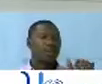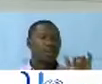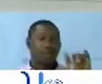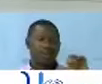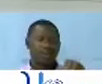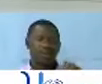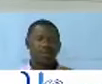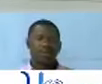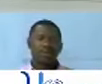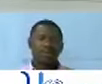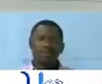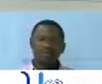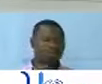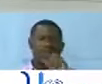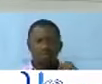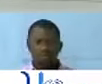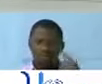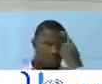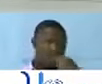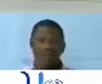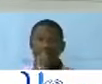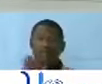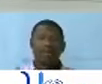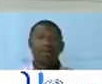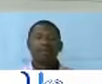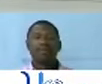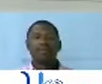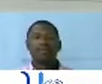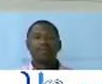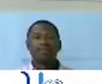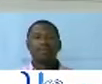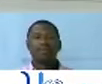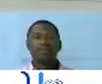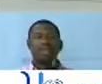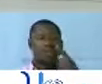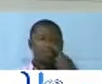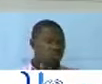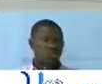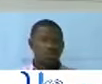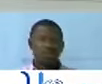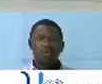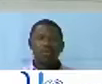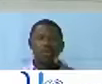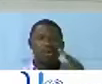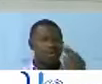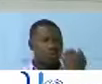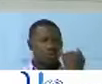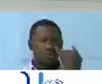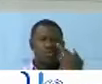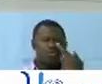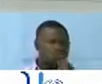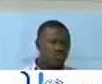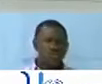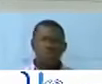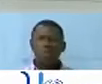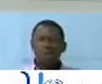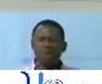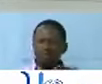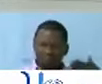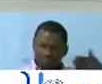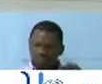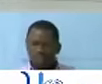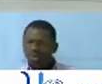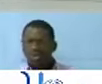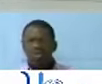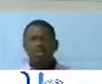sax xamuñ won kuy Mr. Gay, mënuñ ko rañé ci bin nit ñi. So they rudely burst into a judge's chambers first looking for Mr. Gay. Ci lañ daldi duga